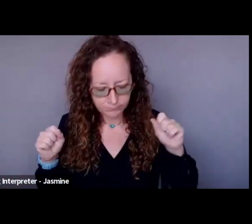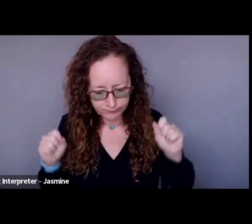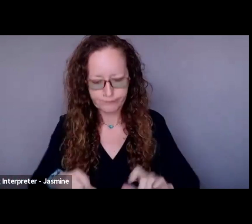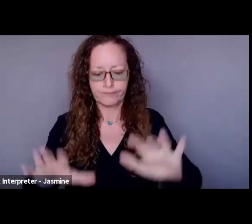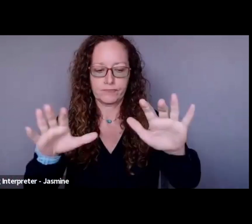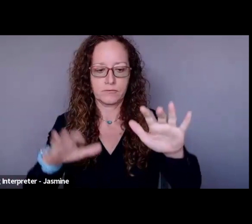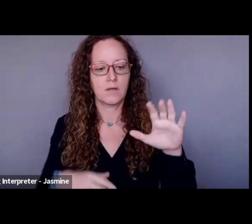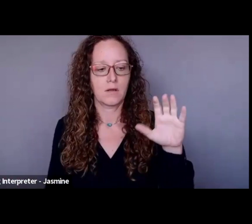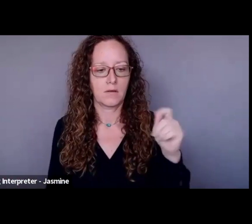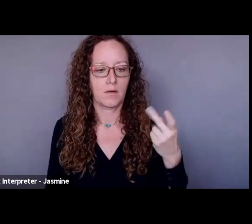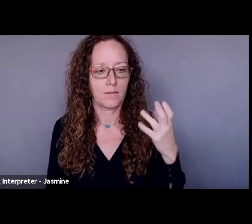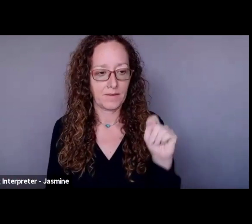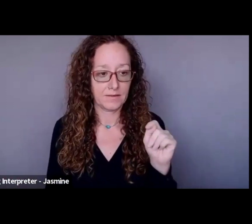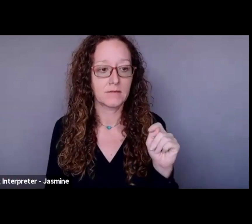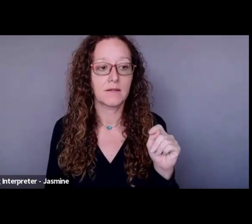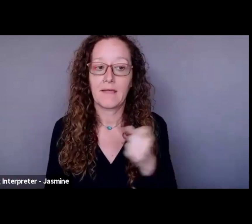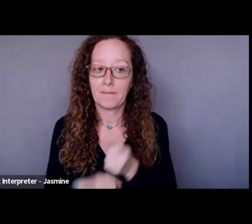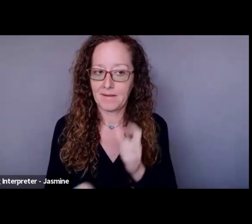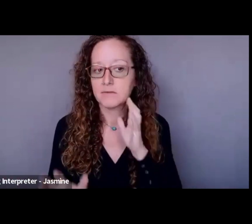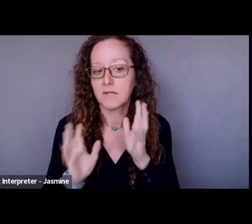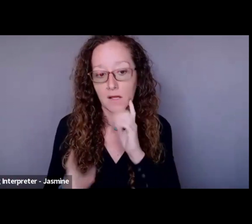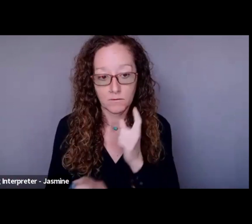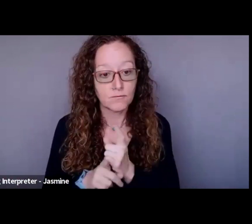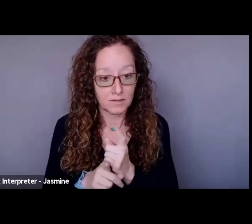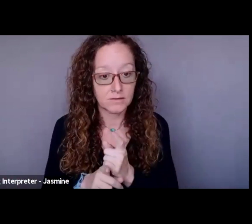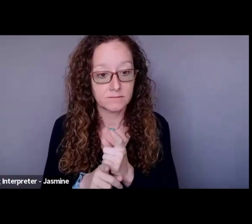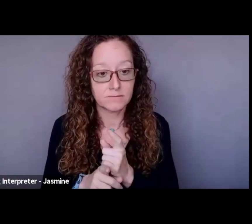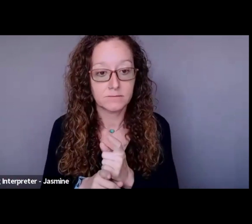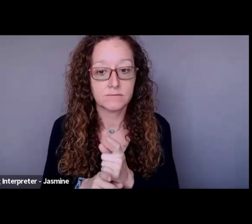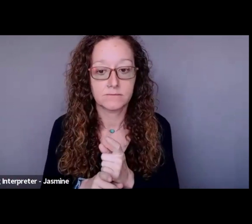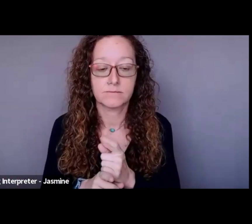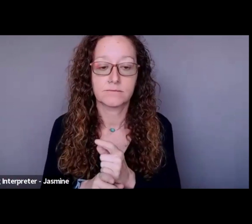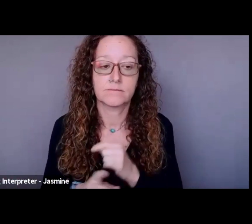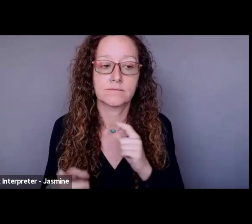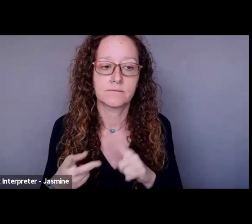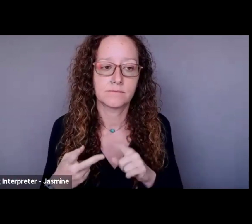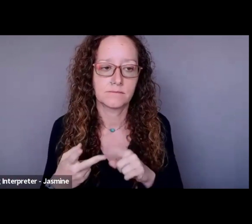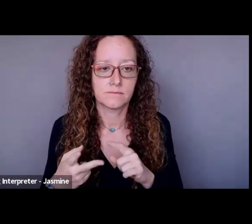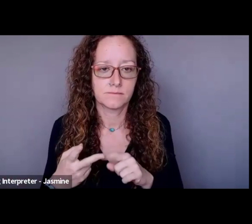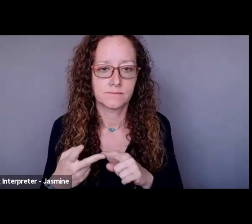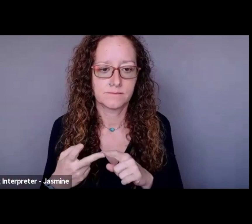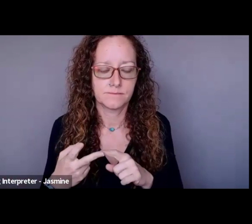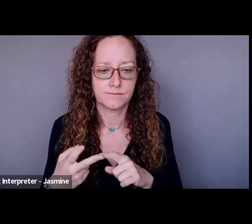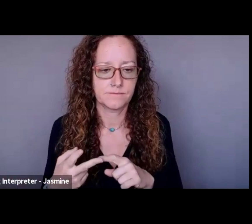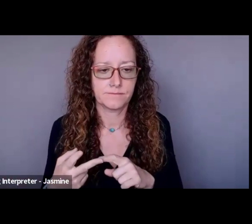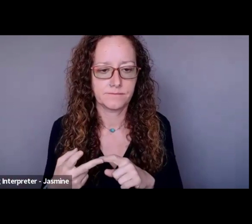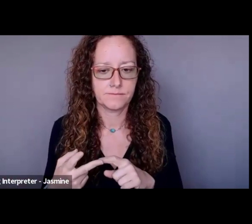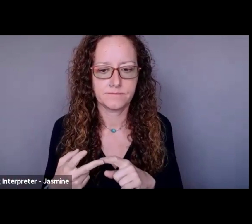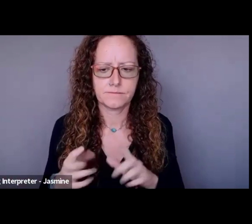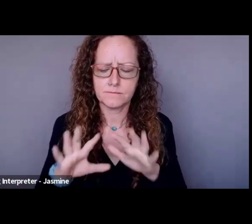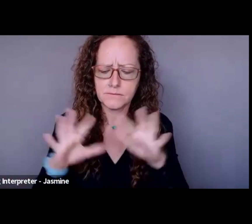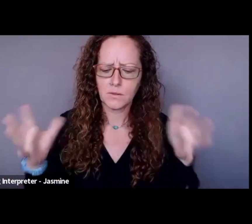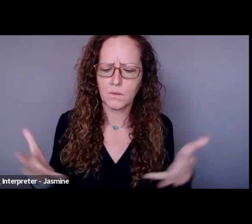a live sound, right? But if you wanted to think about what does this world sound like, what